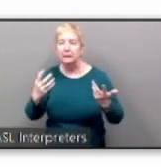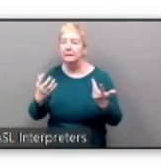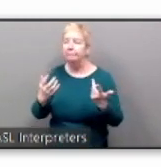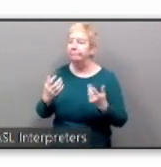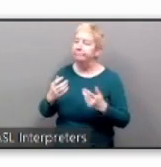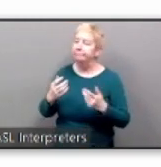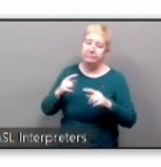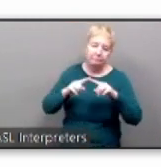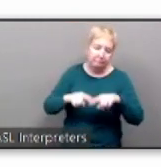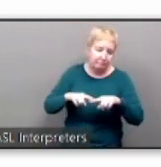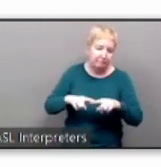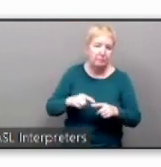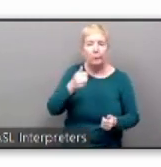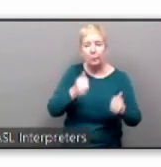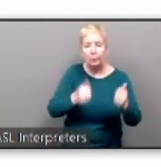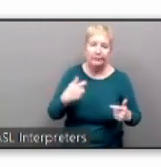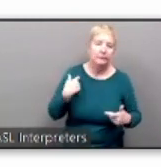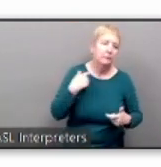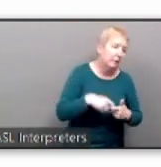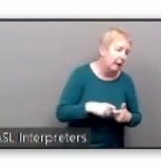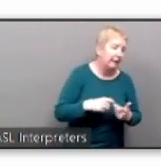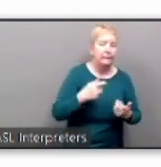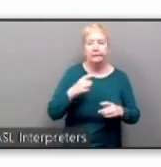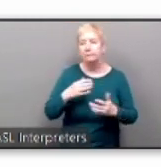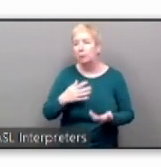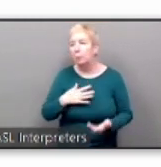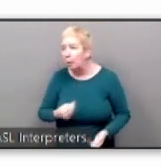any pattern related to vaccine type.